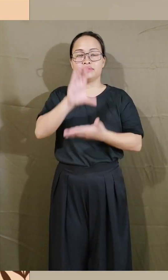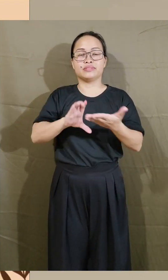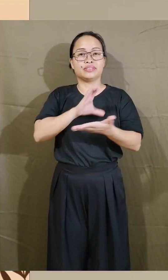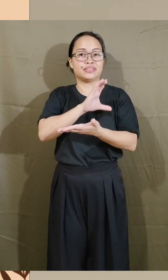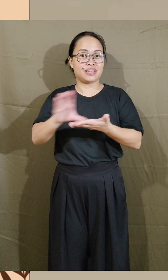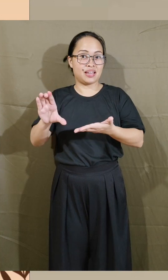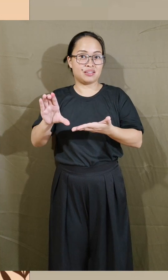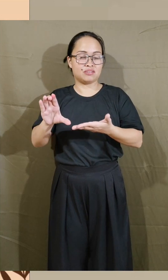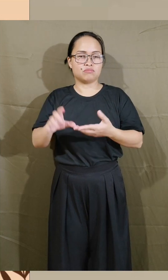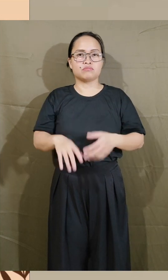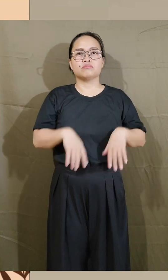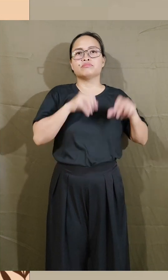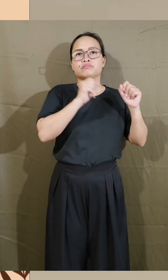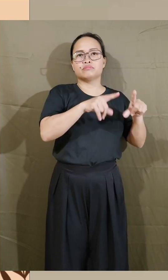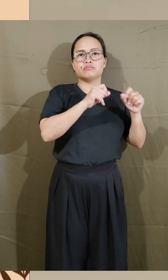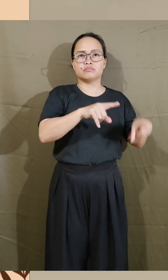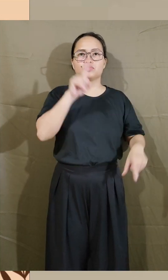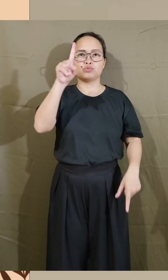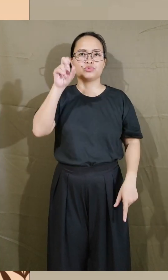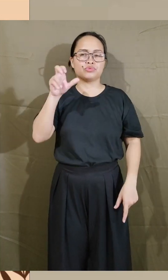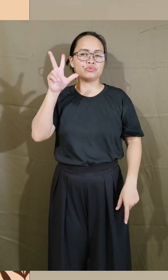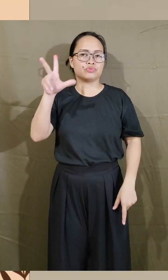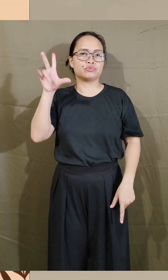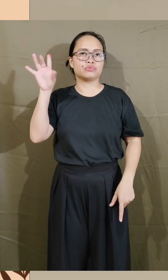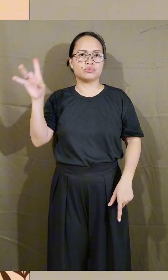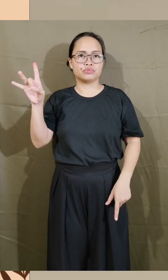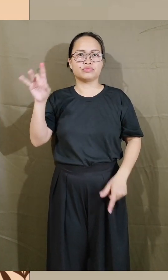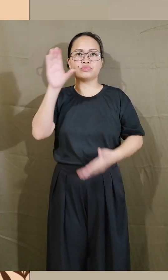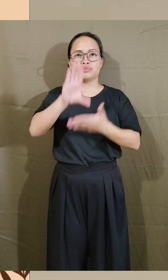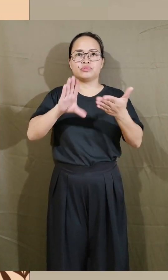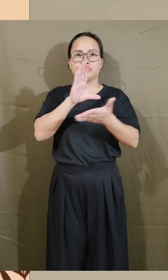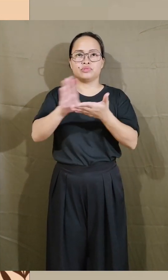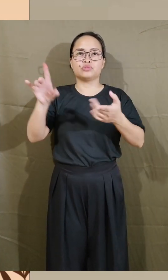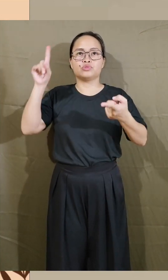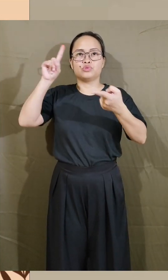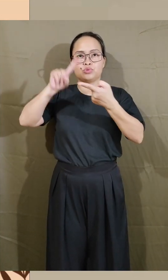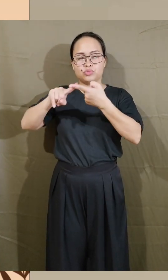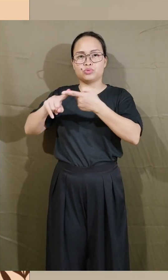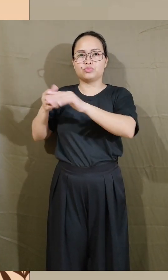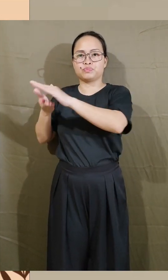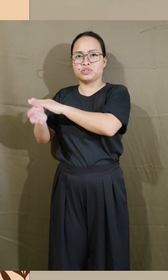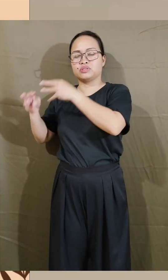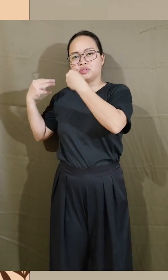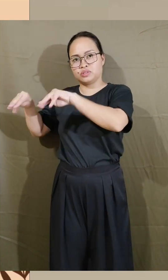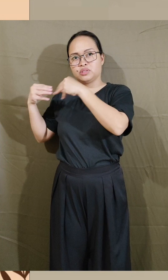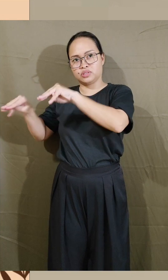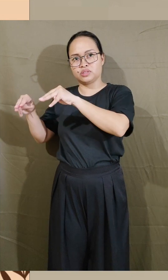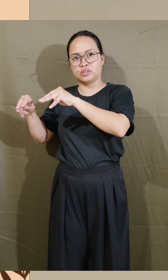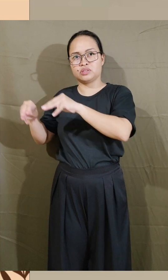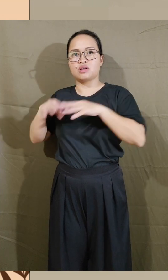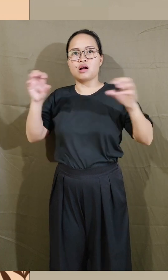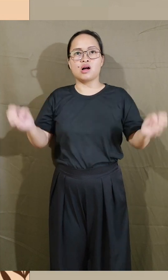138 cakes to a bakery. How many cakes does she have now?